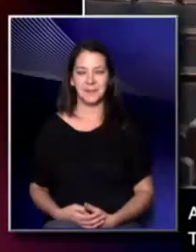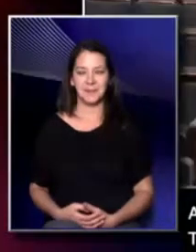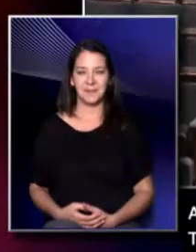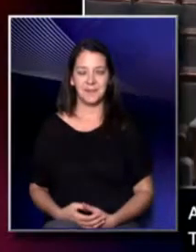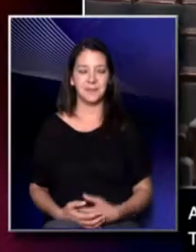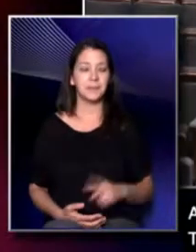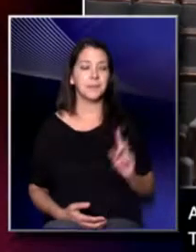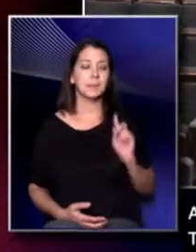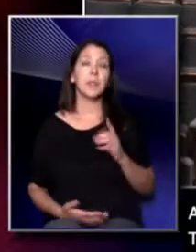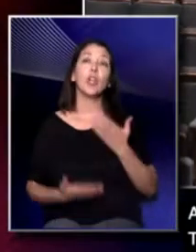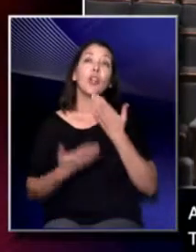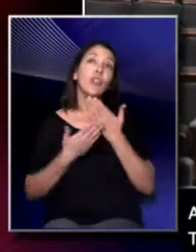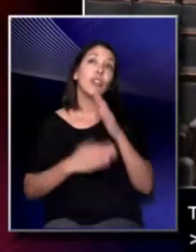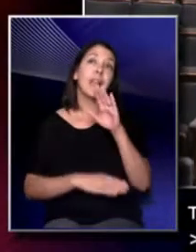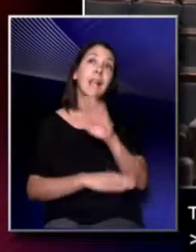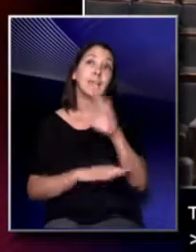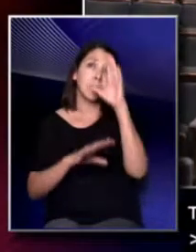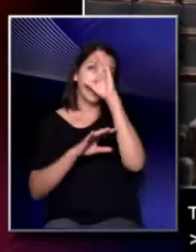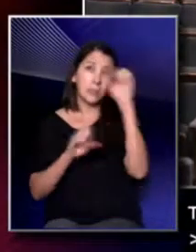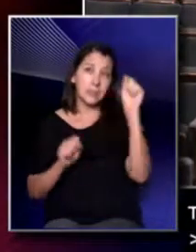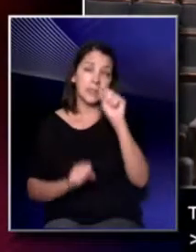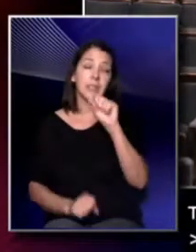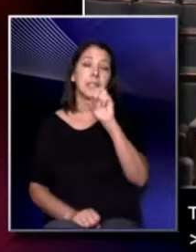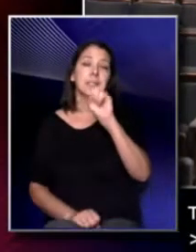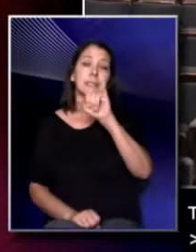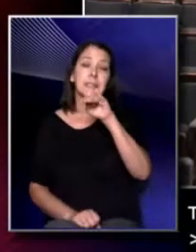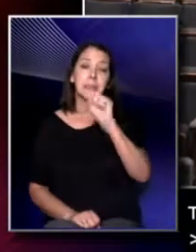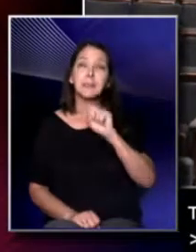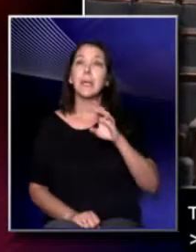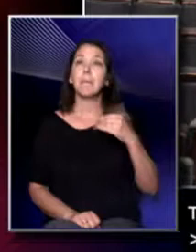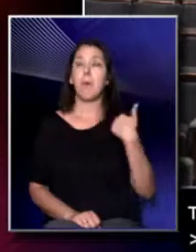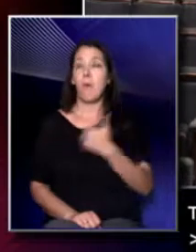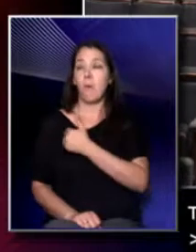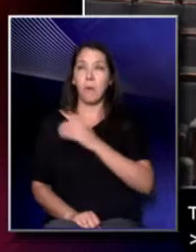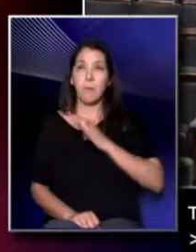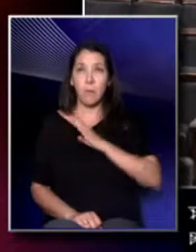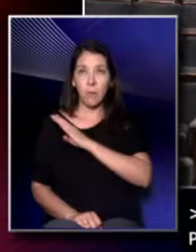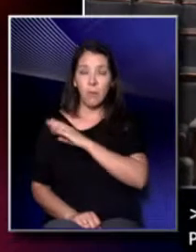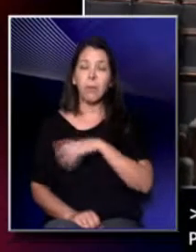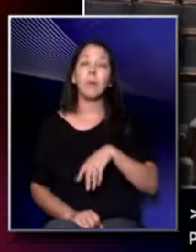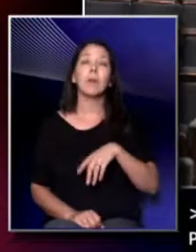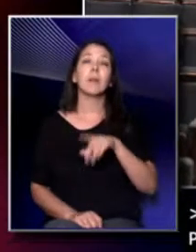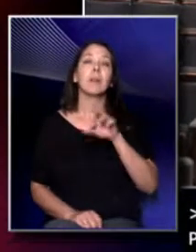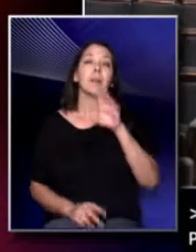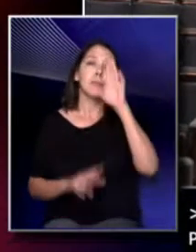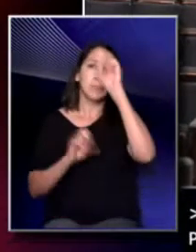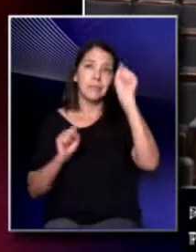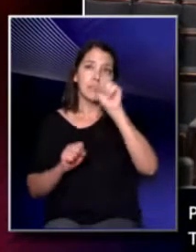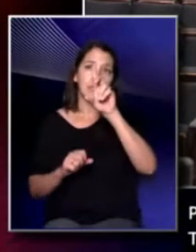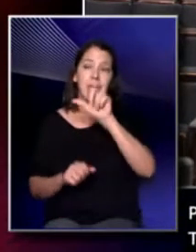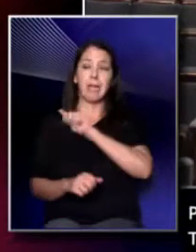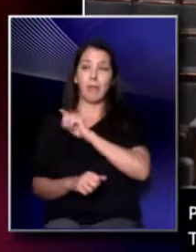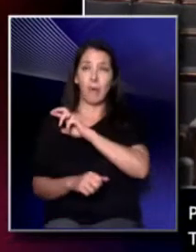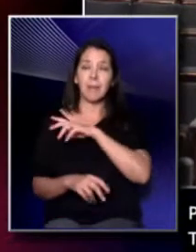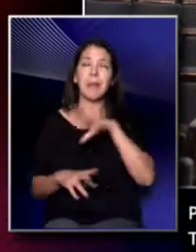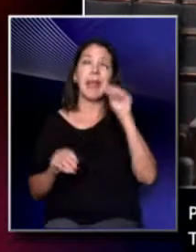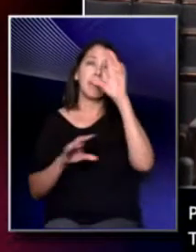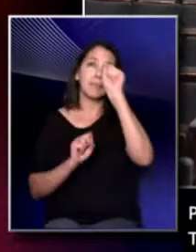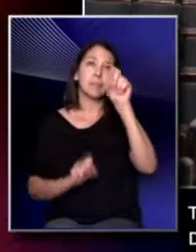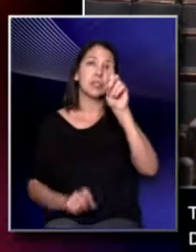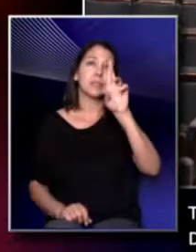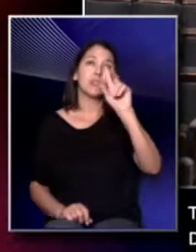Good afternoon, Board President Sims, members of the board, Superintendent Reichman, and Dr. Rex. You have before you the proposed